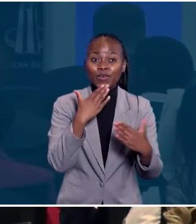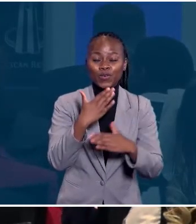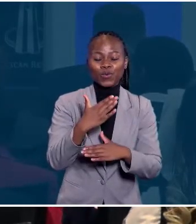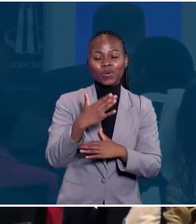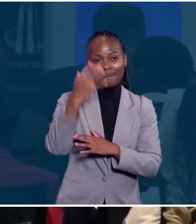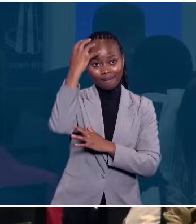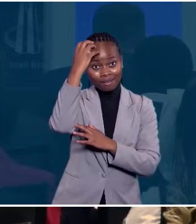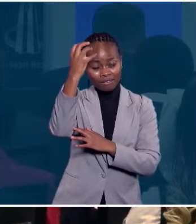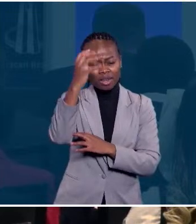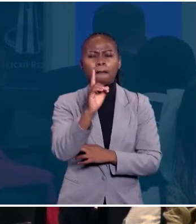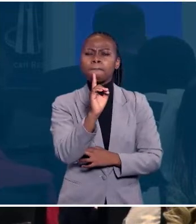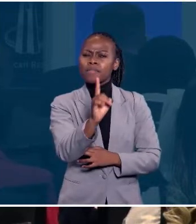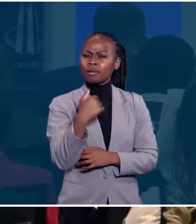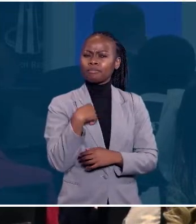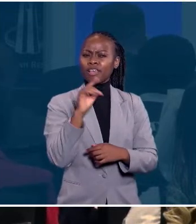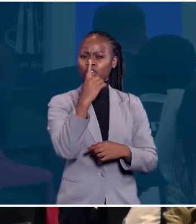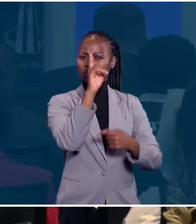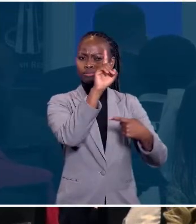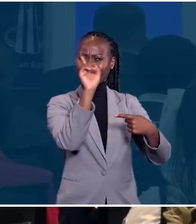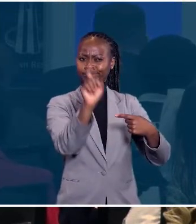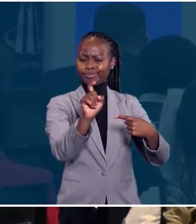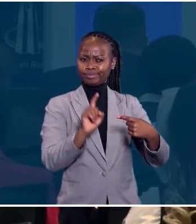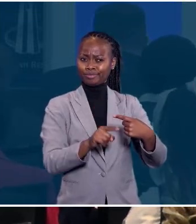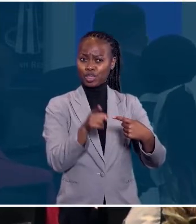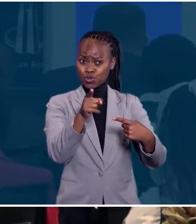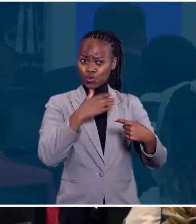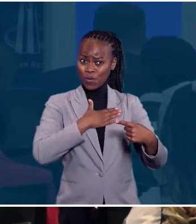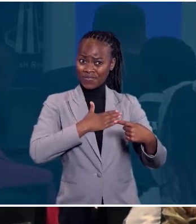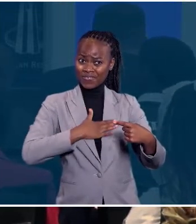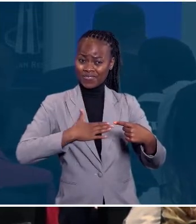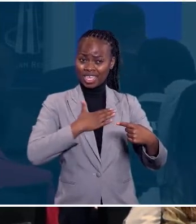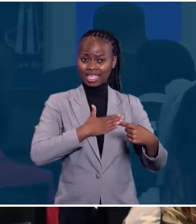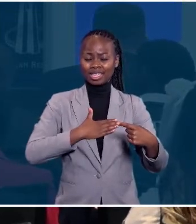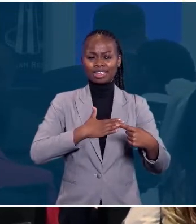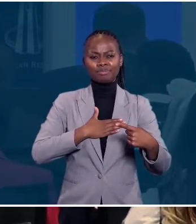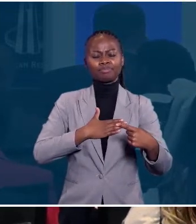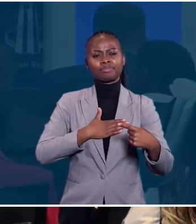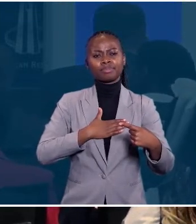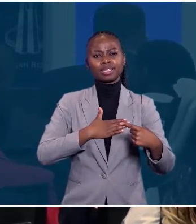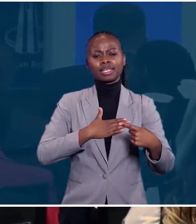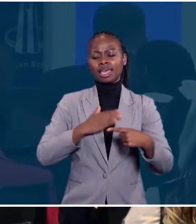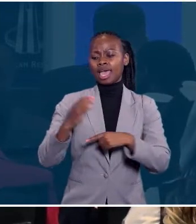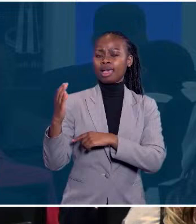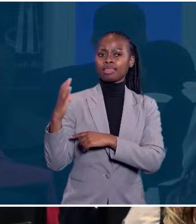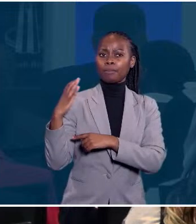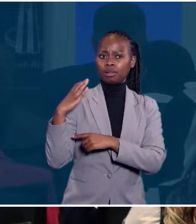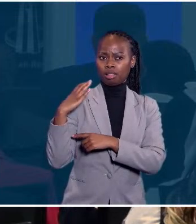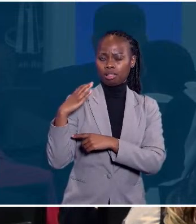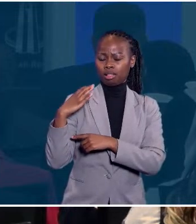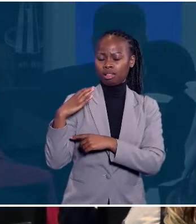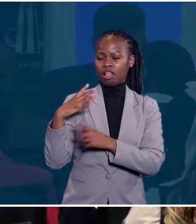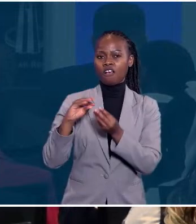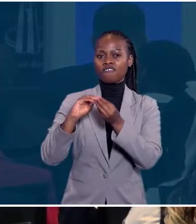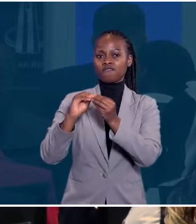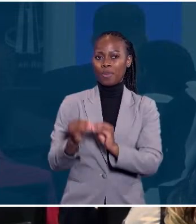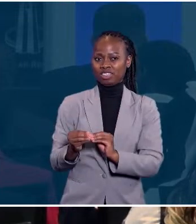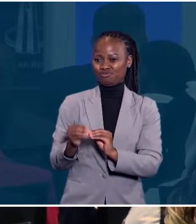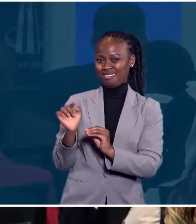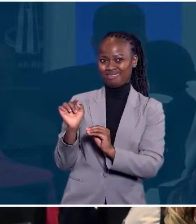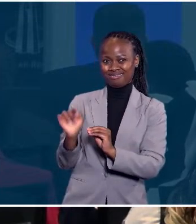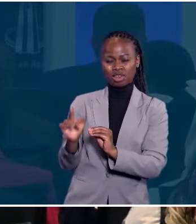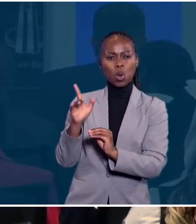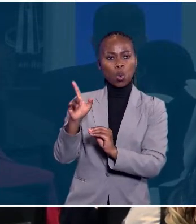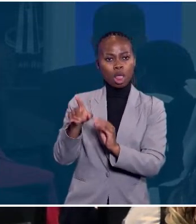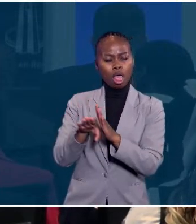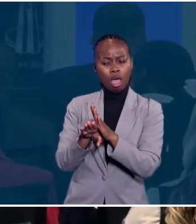how confident are you that gross fixed capital formation is going to accelerate over the